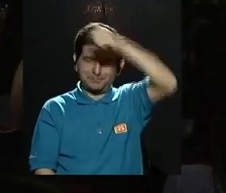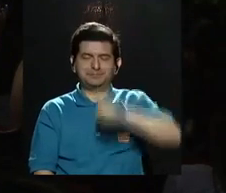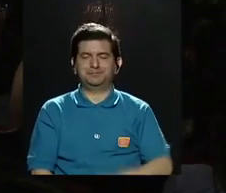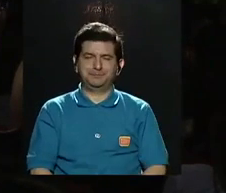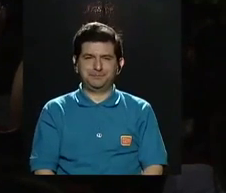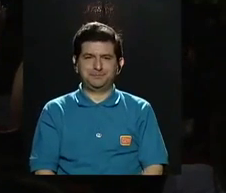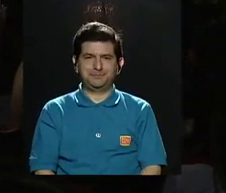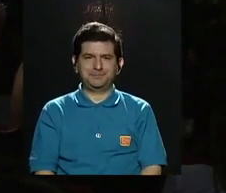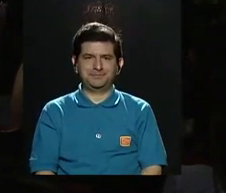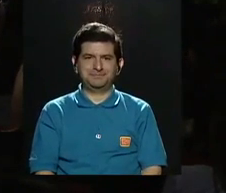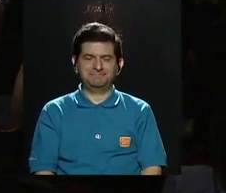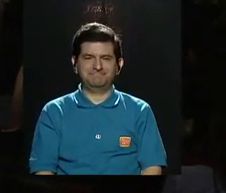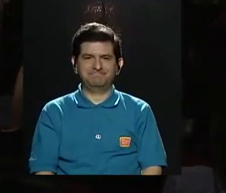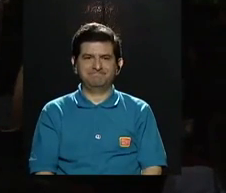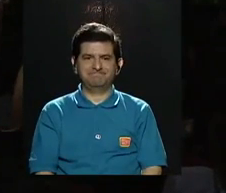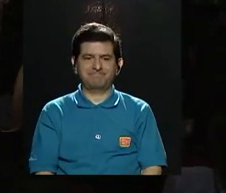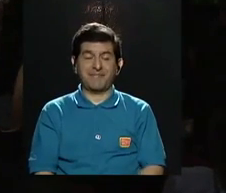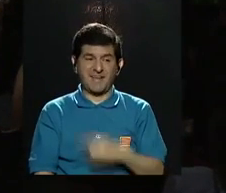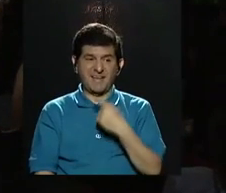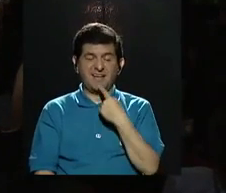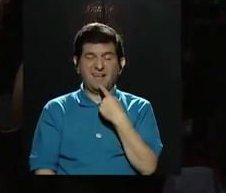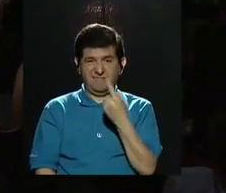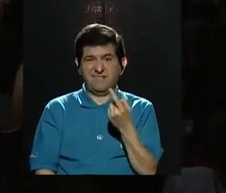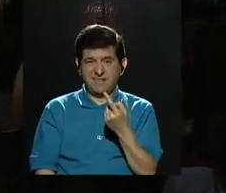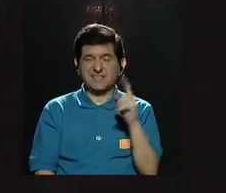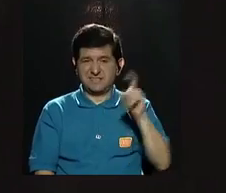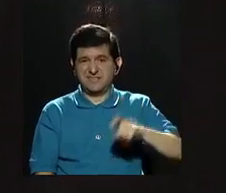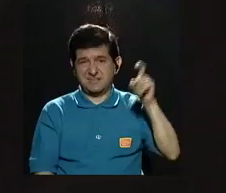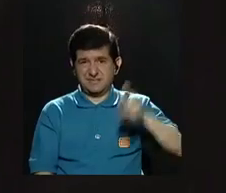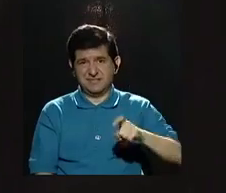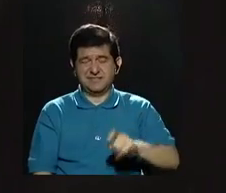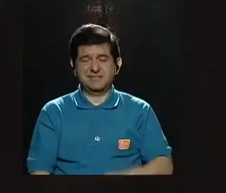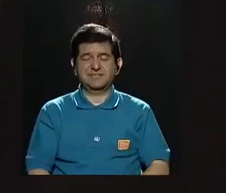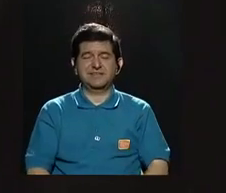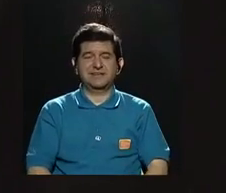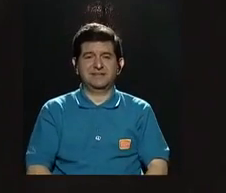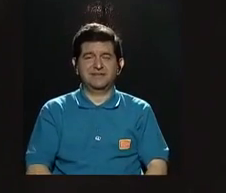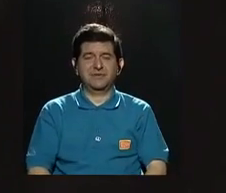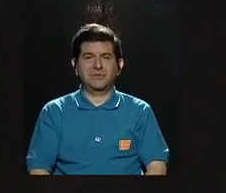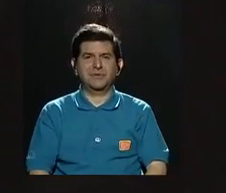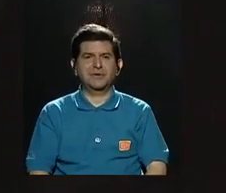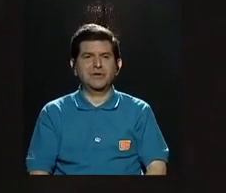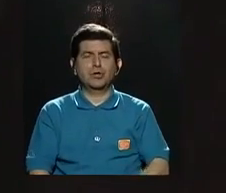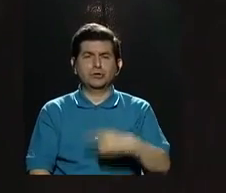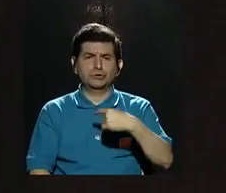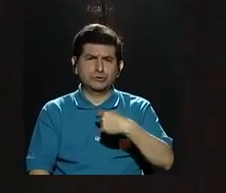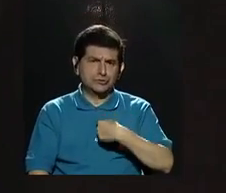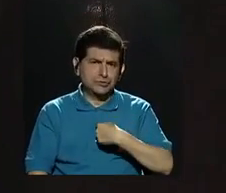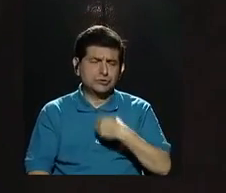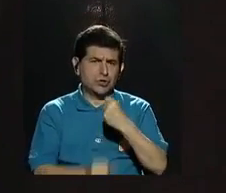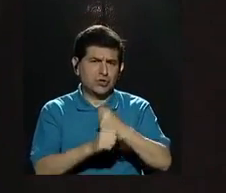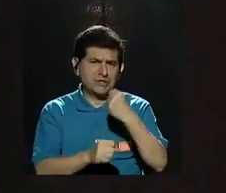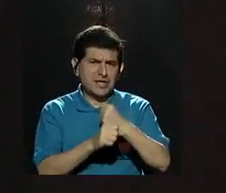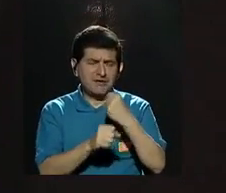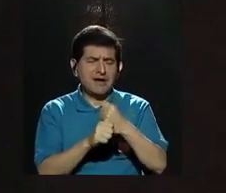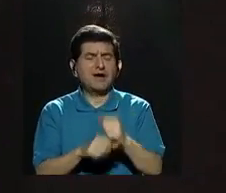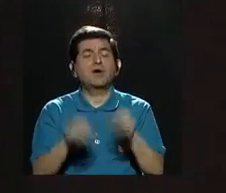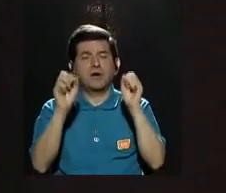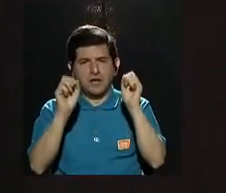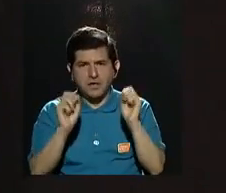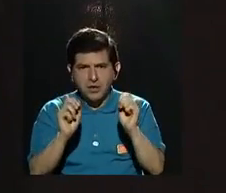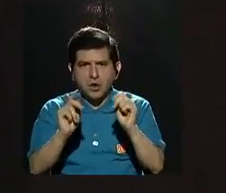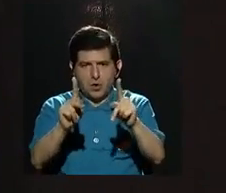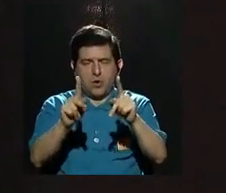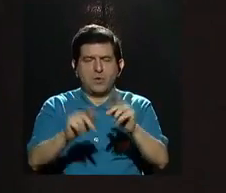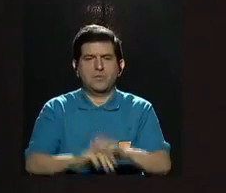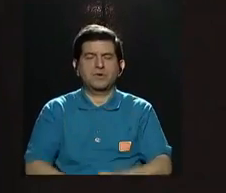First of all, I should say that we are working toward the possibility of a very brief